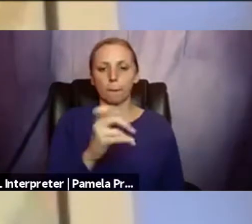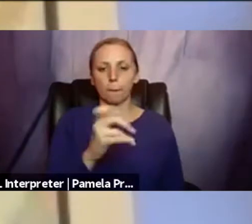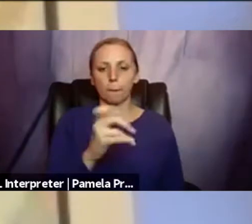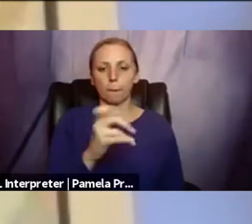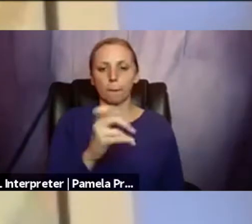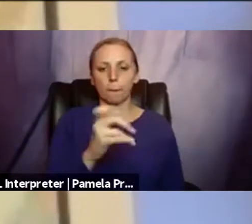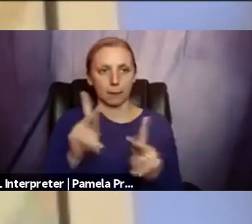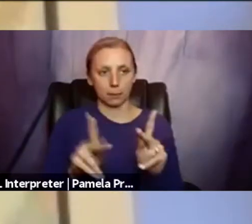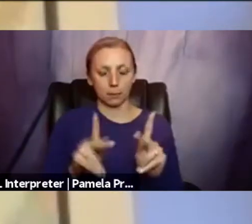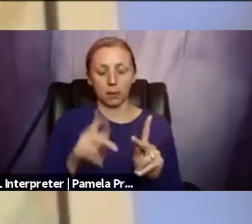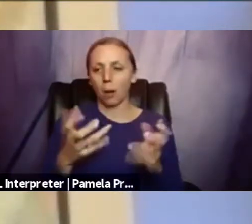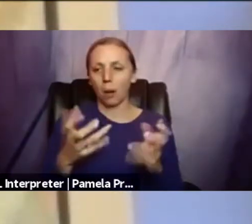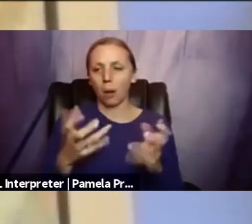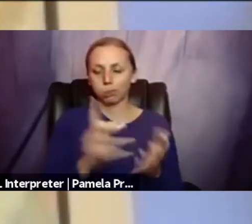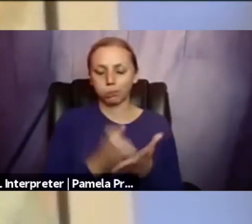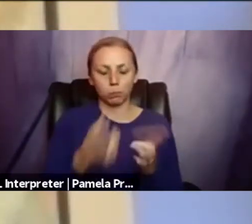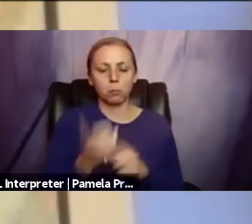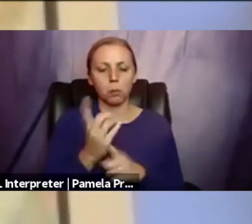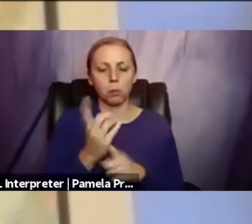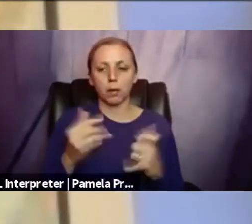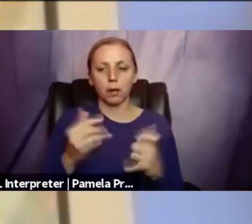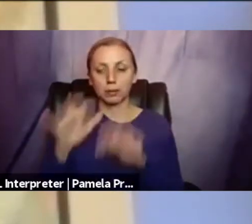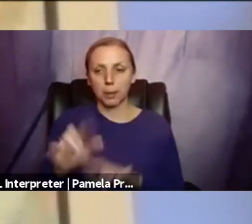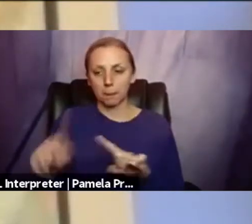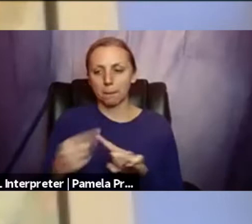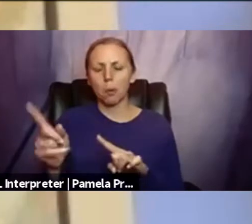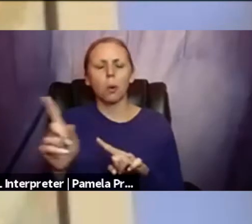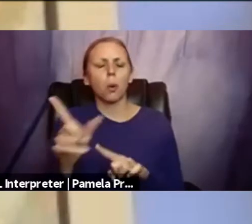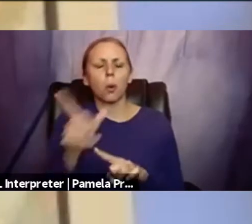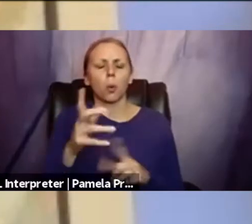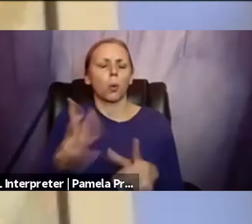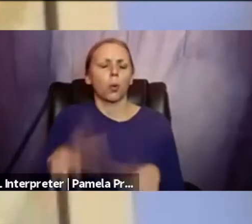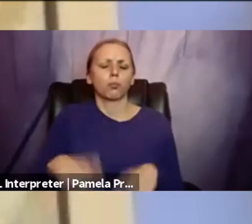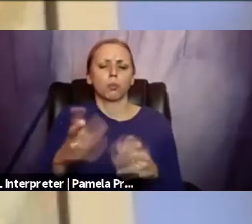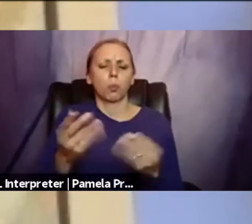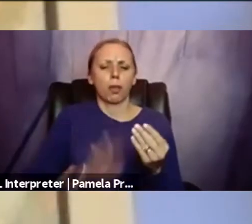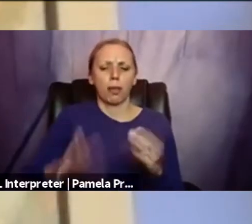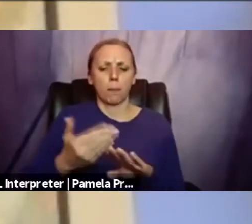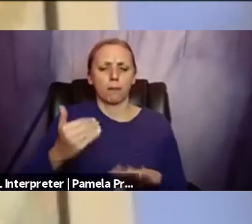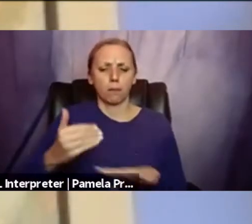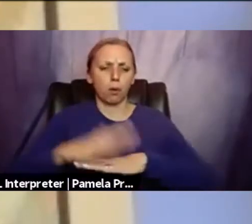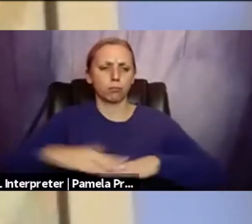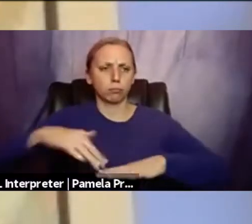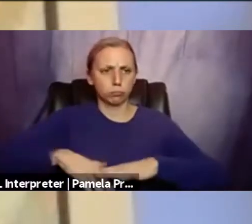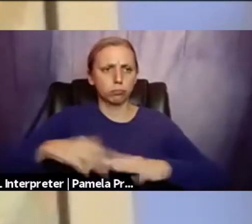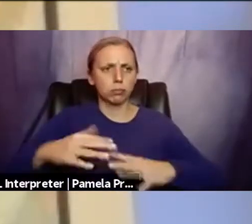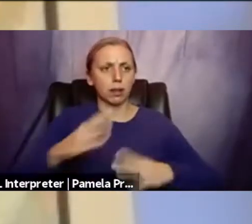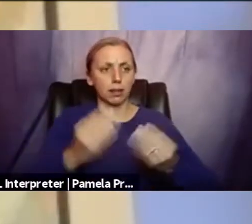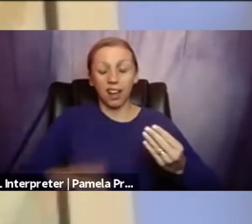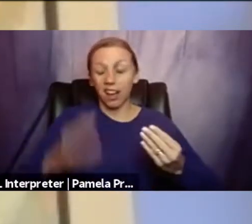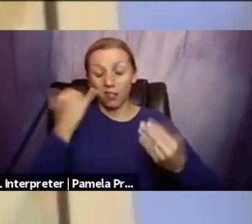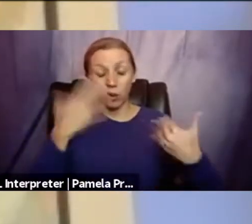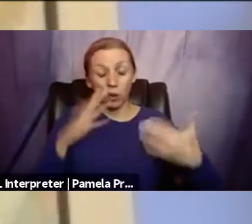where you are currently tuning in from. If you do not know who the original stewards of the land you are currently occupying, please